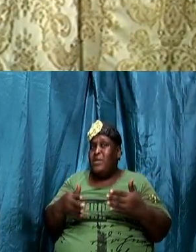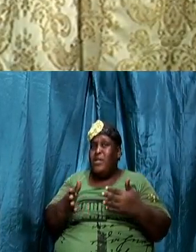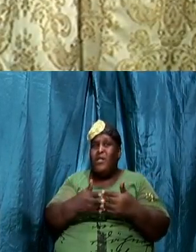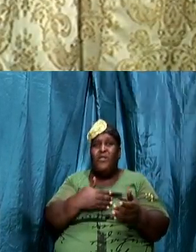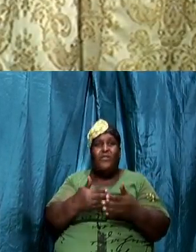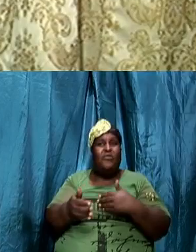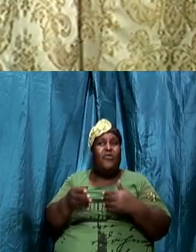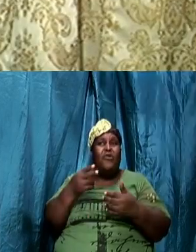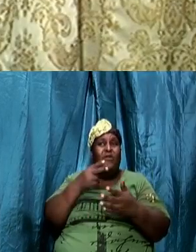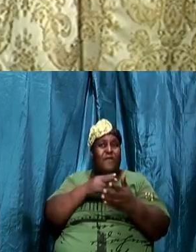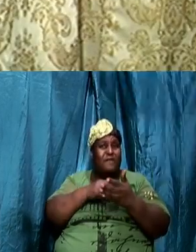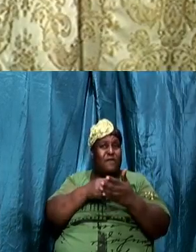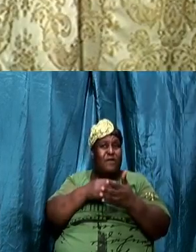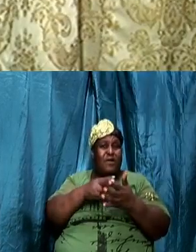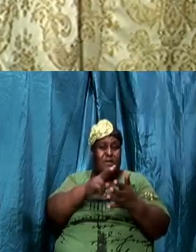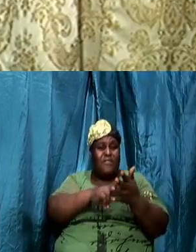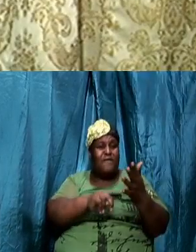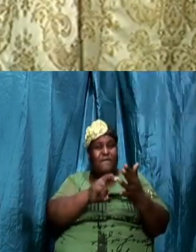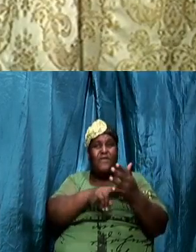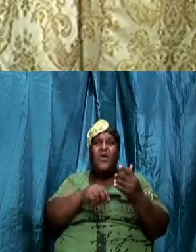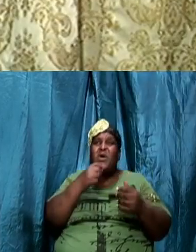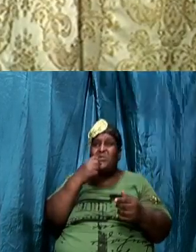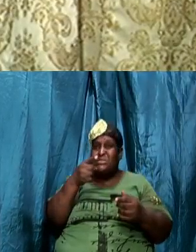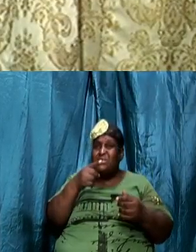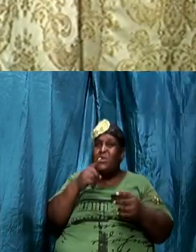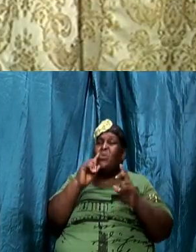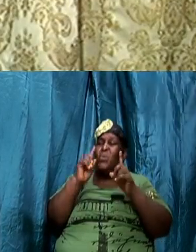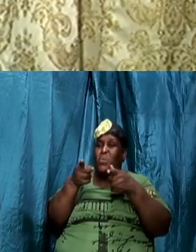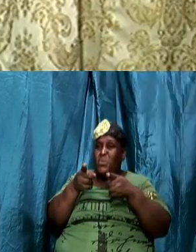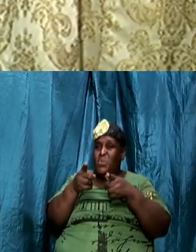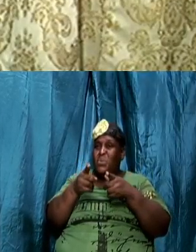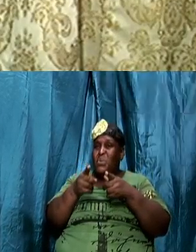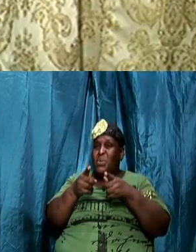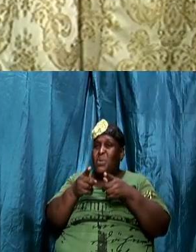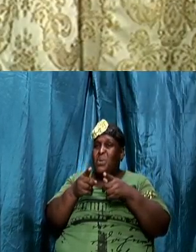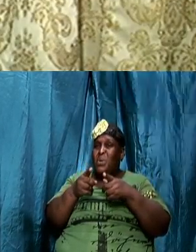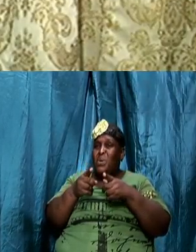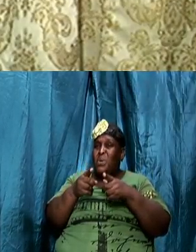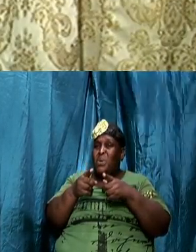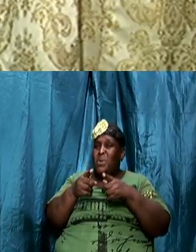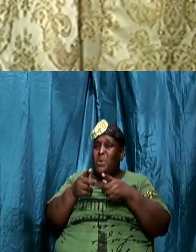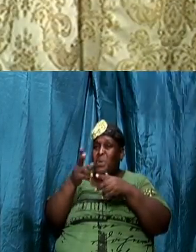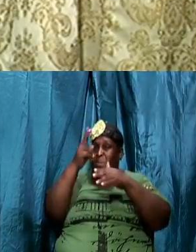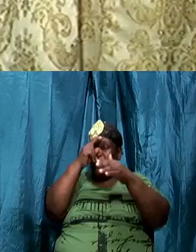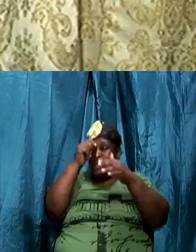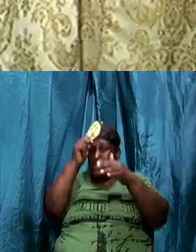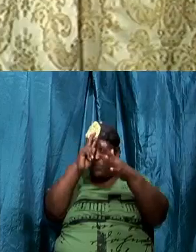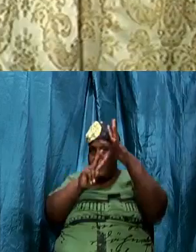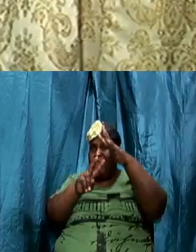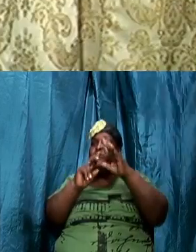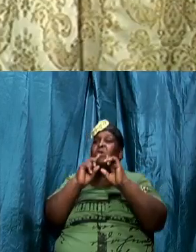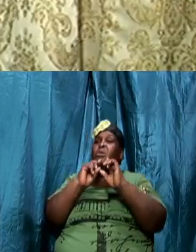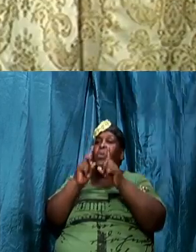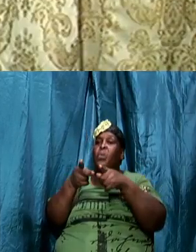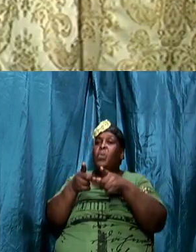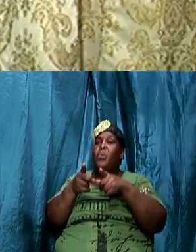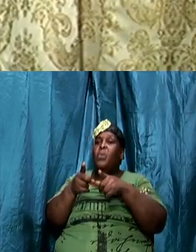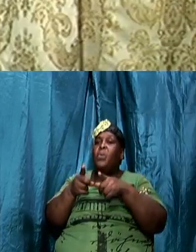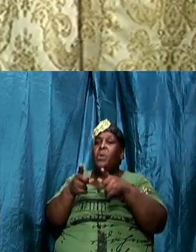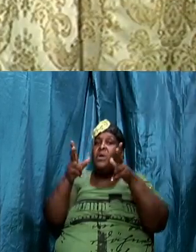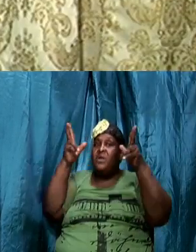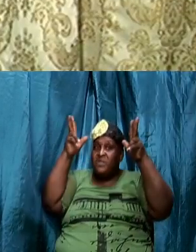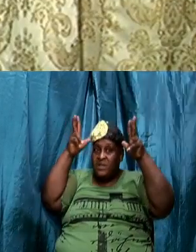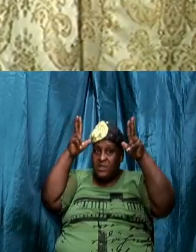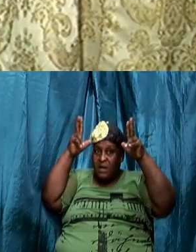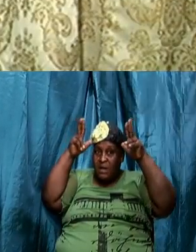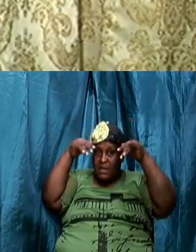following verse, when him God get up and jump down with them now, you see the donkey, what Balaam was